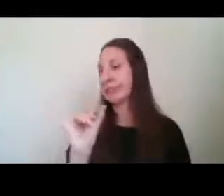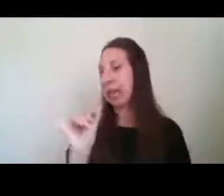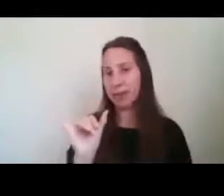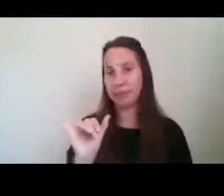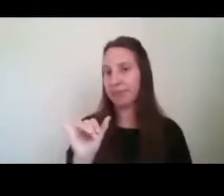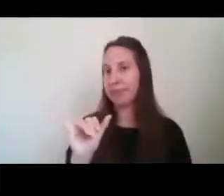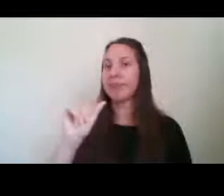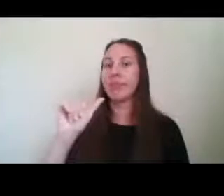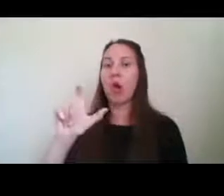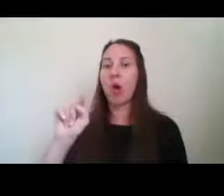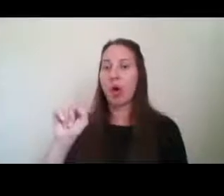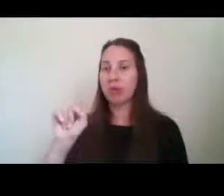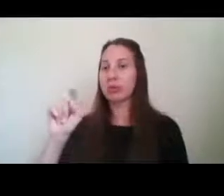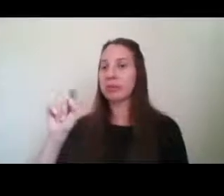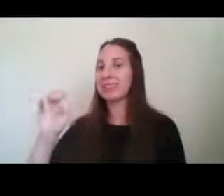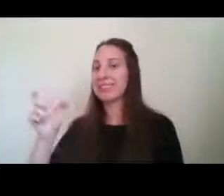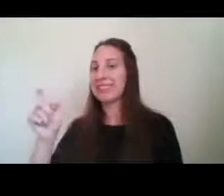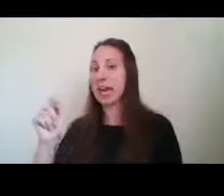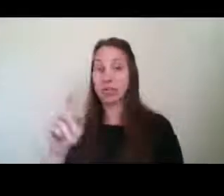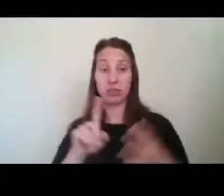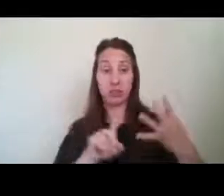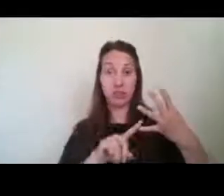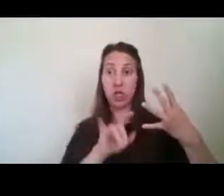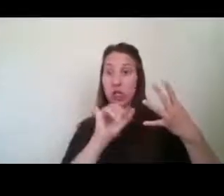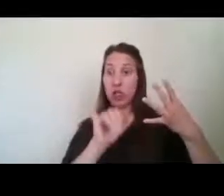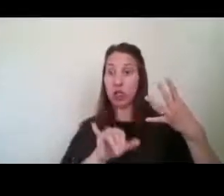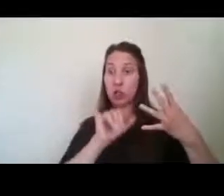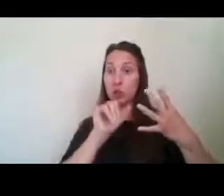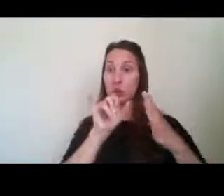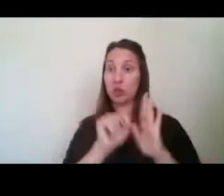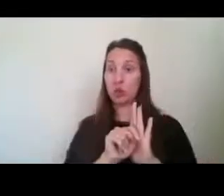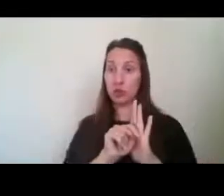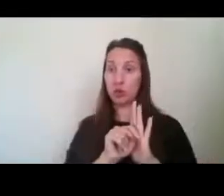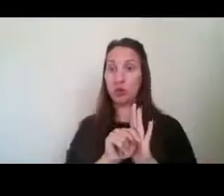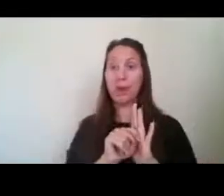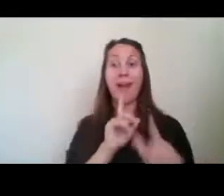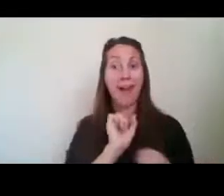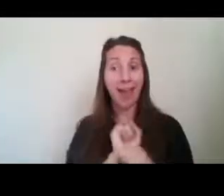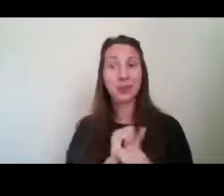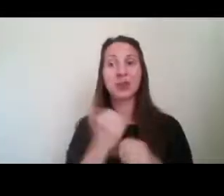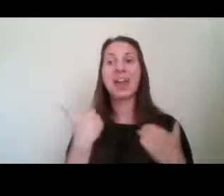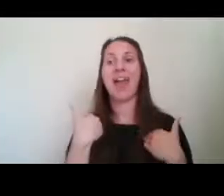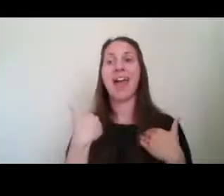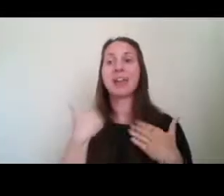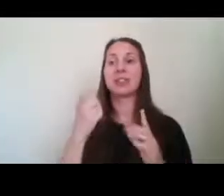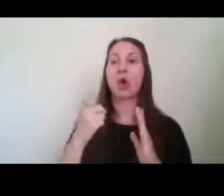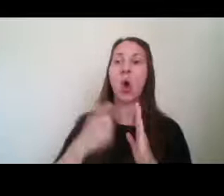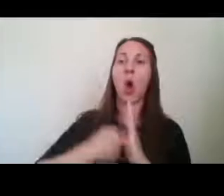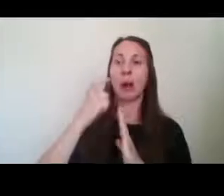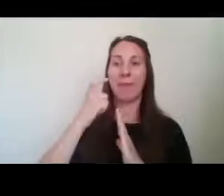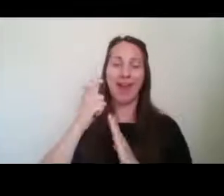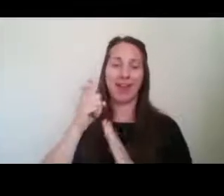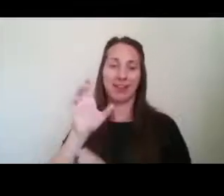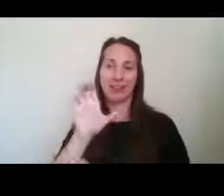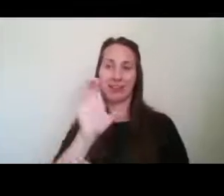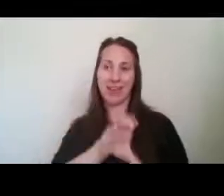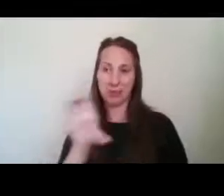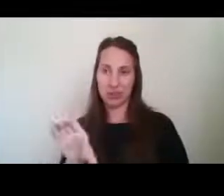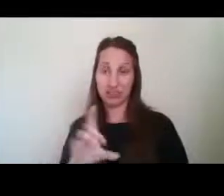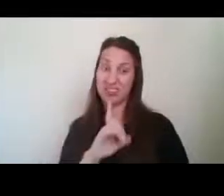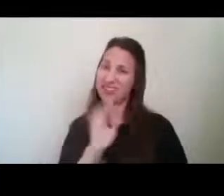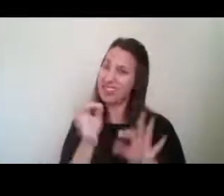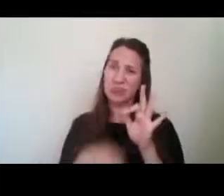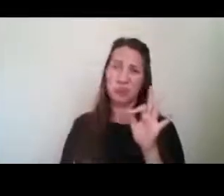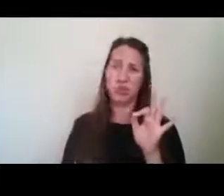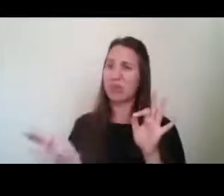then YouTube actually does automatic captions for you. It is very simple when you're going through fixing